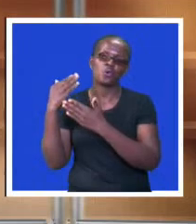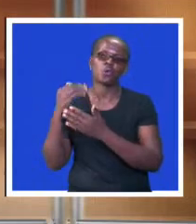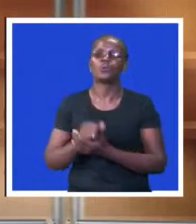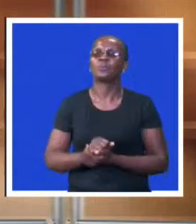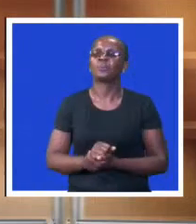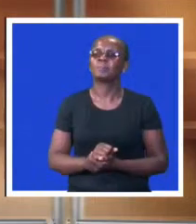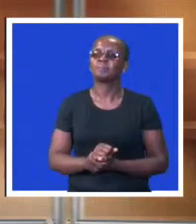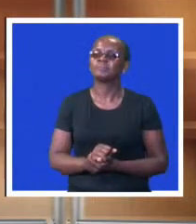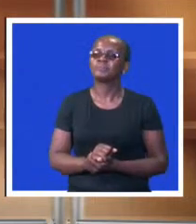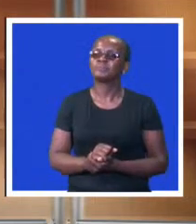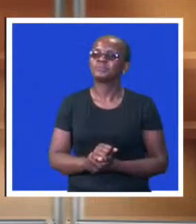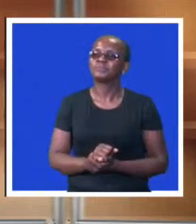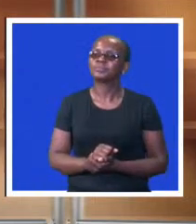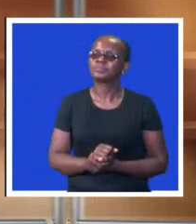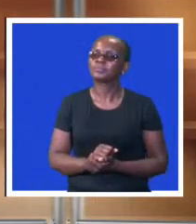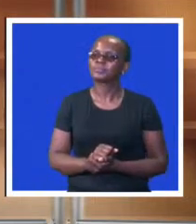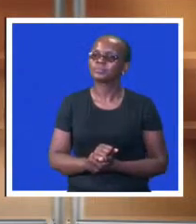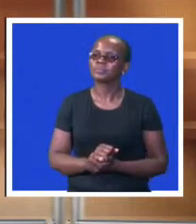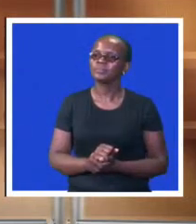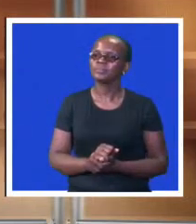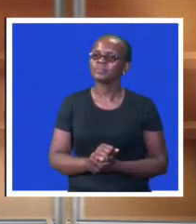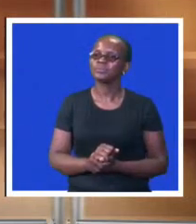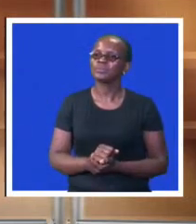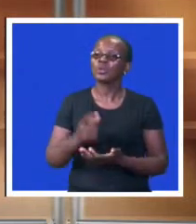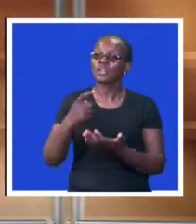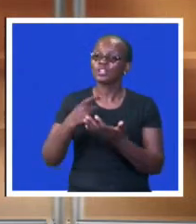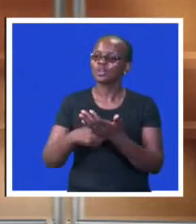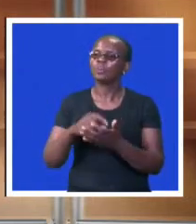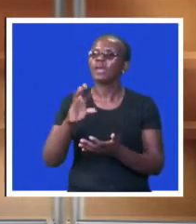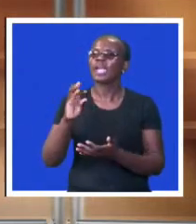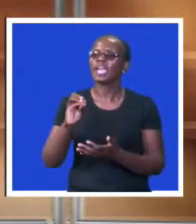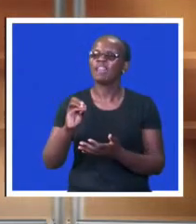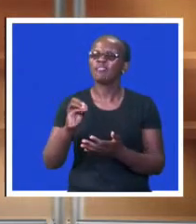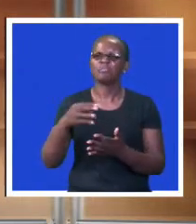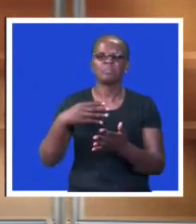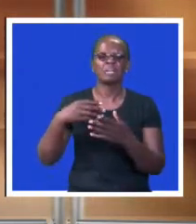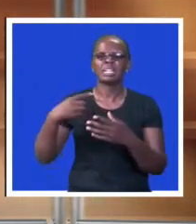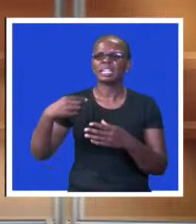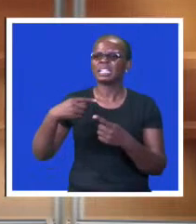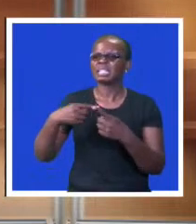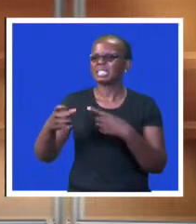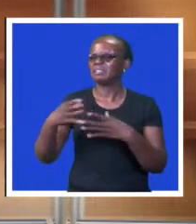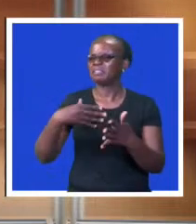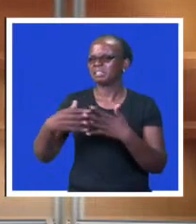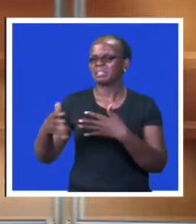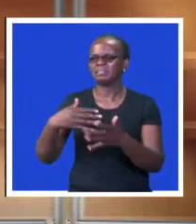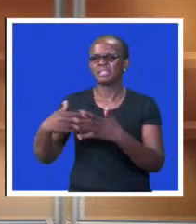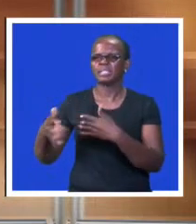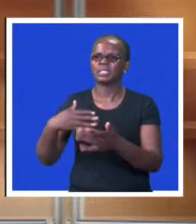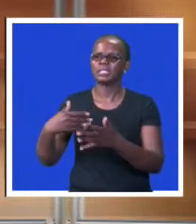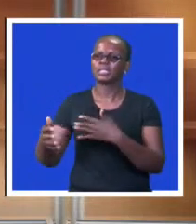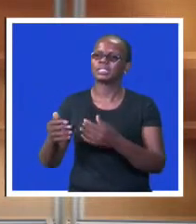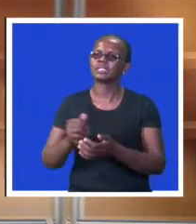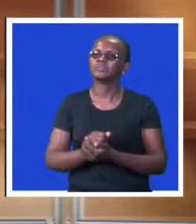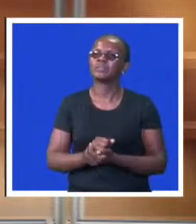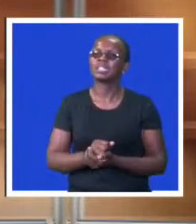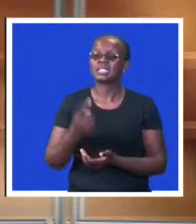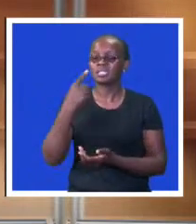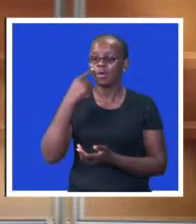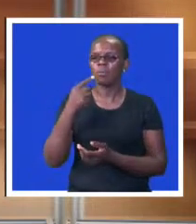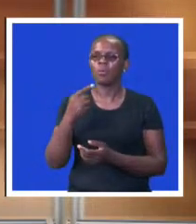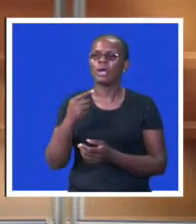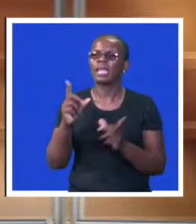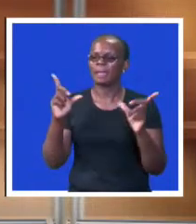So, in the mug shop, we have these items. We are going to be using the picture of the